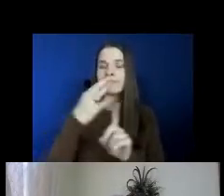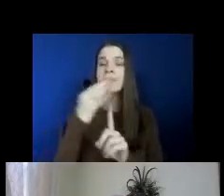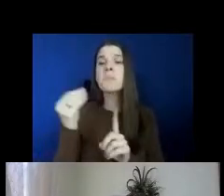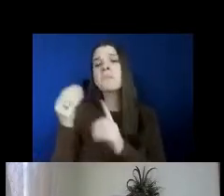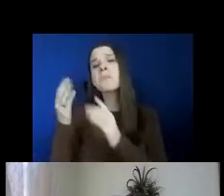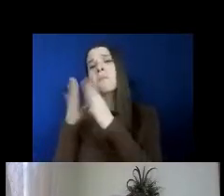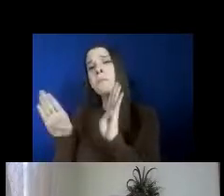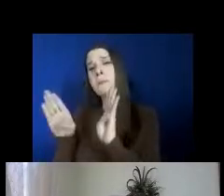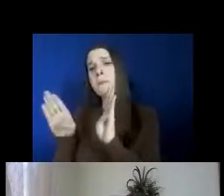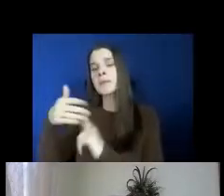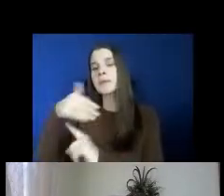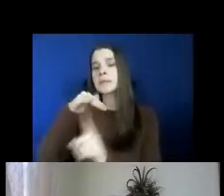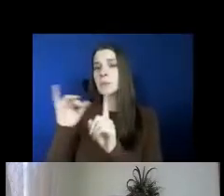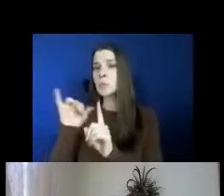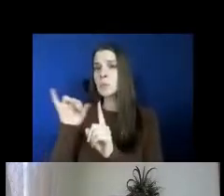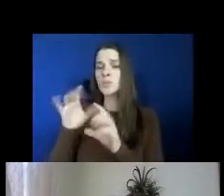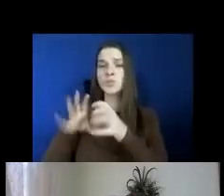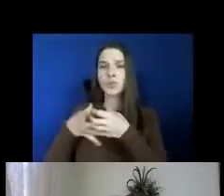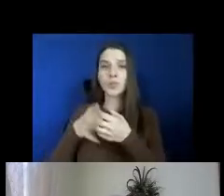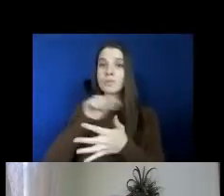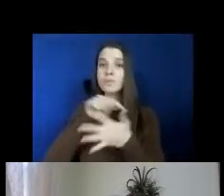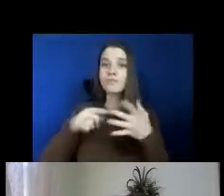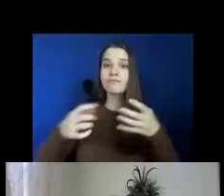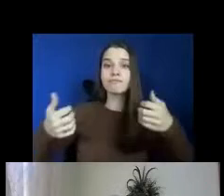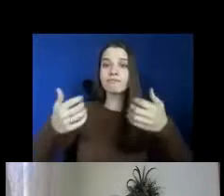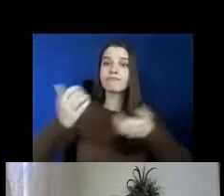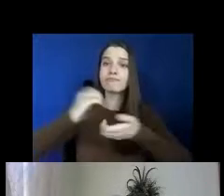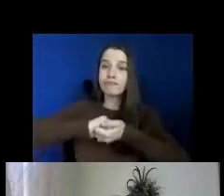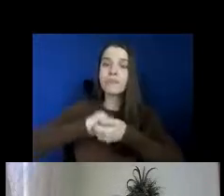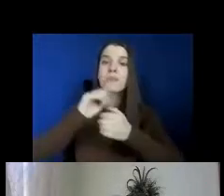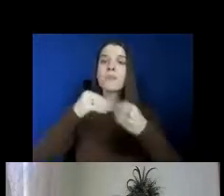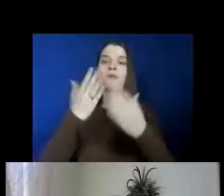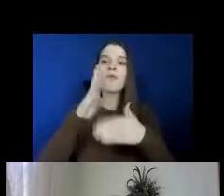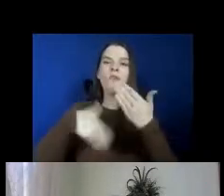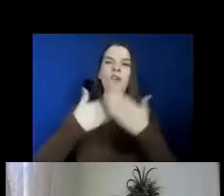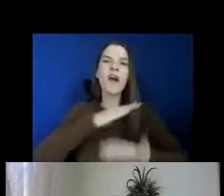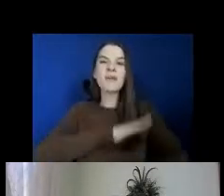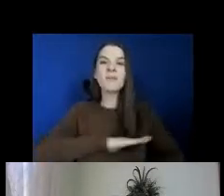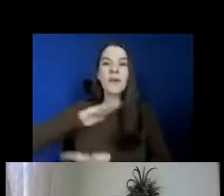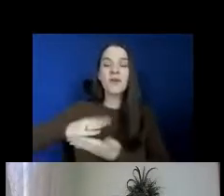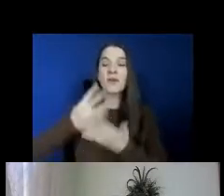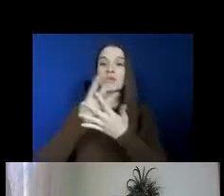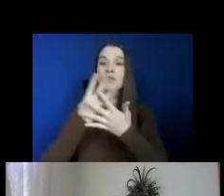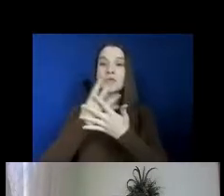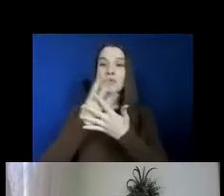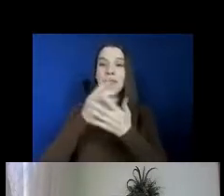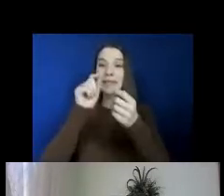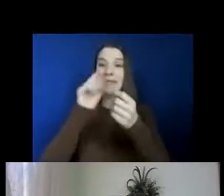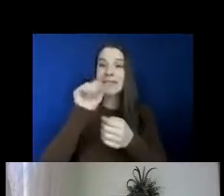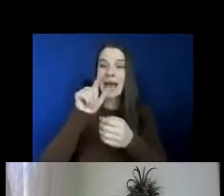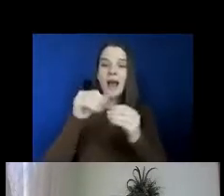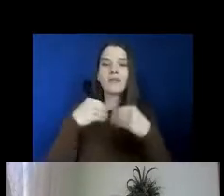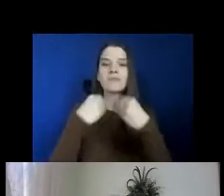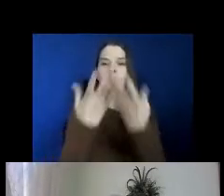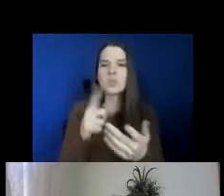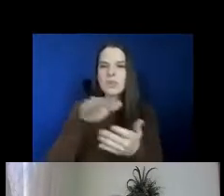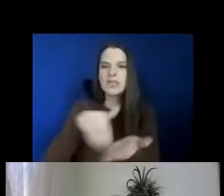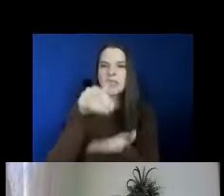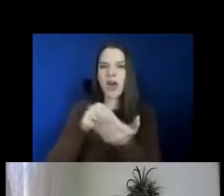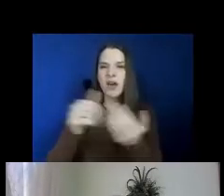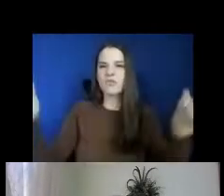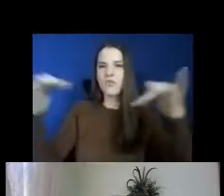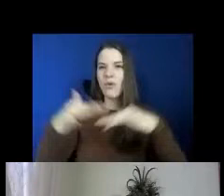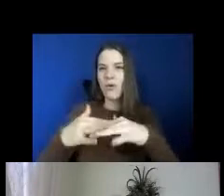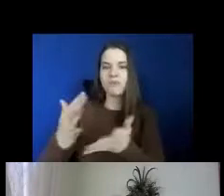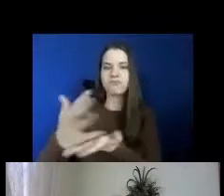setting groups that provide all of their mammographic screening data to a central repository. And they come